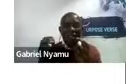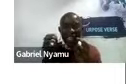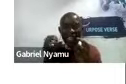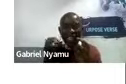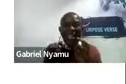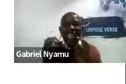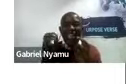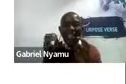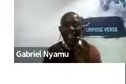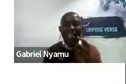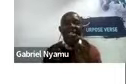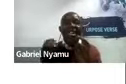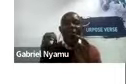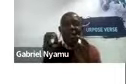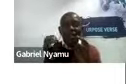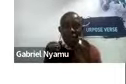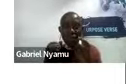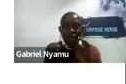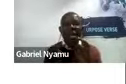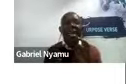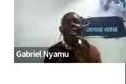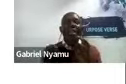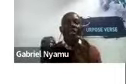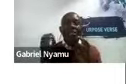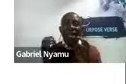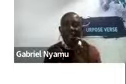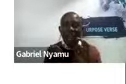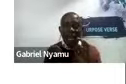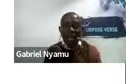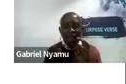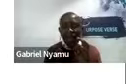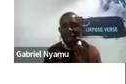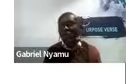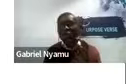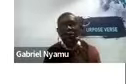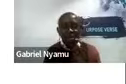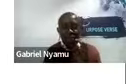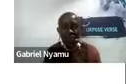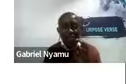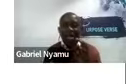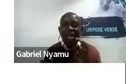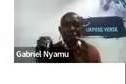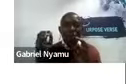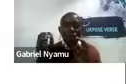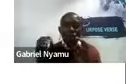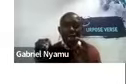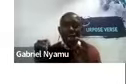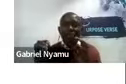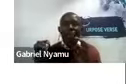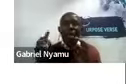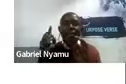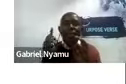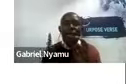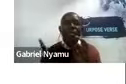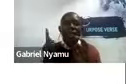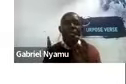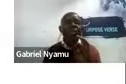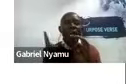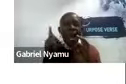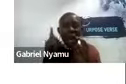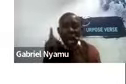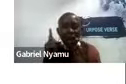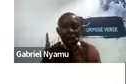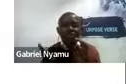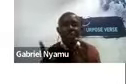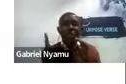you have a created gifts that are within you that you naturally expedite without struggle. If you look at them, the gifts